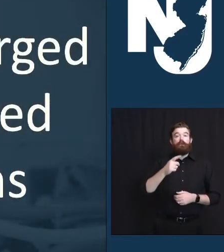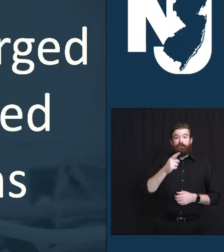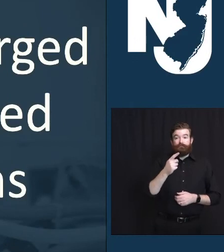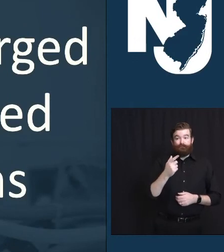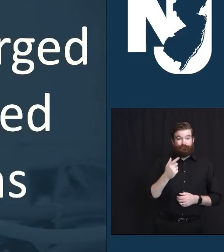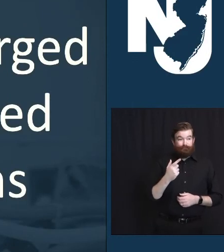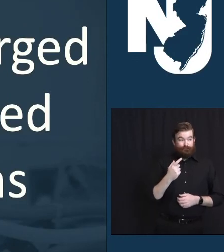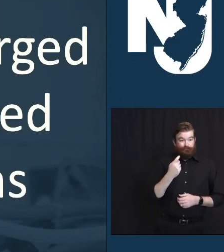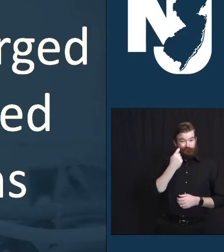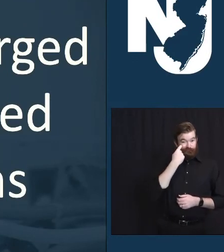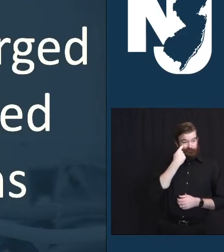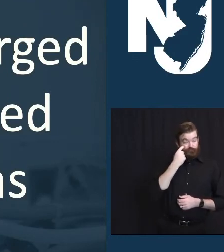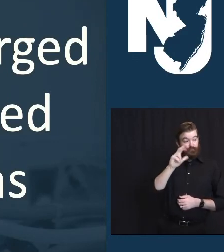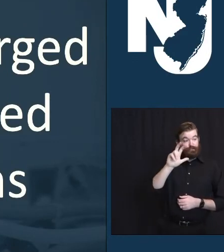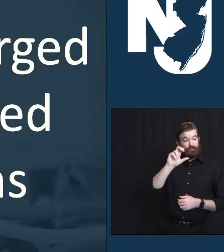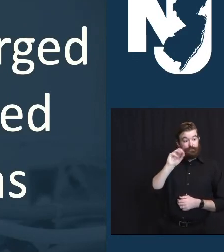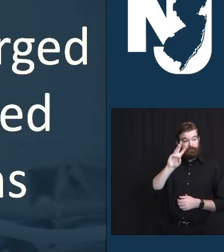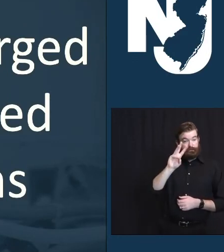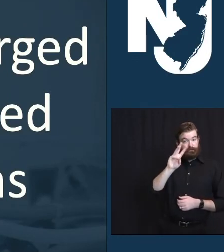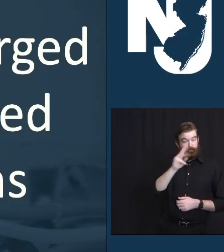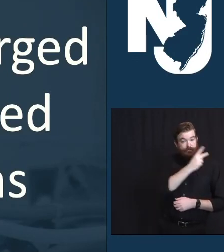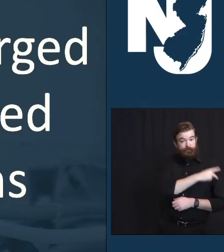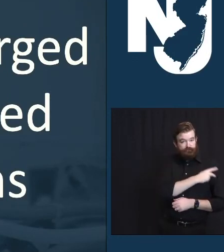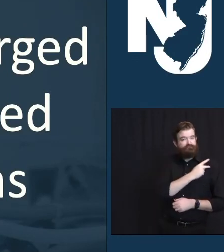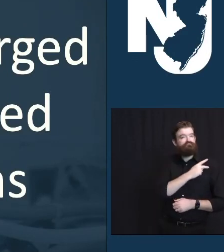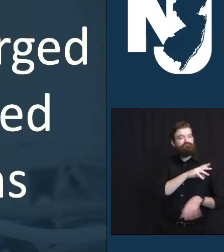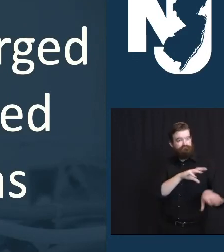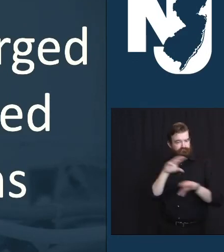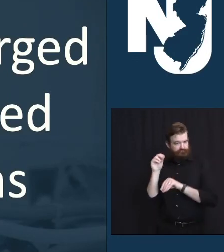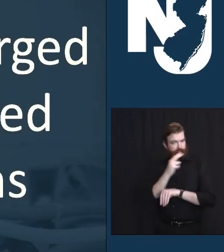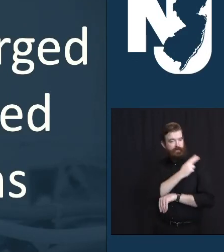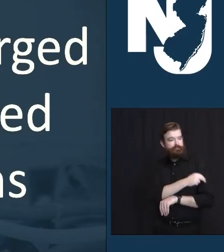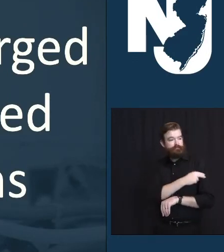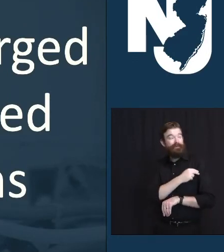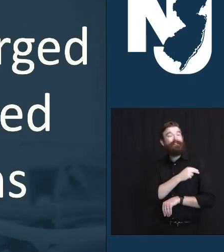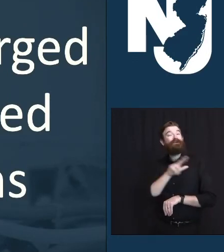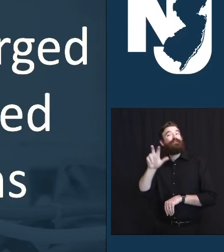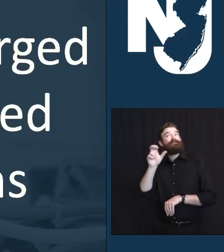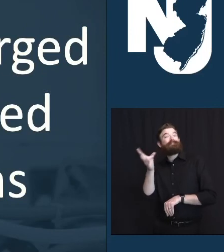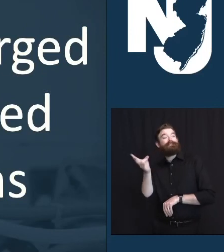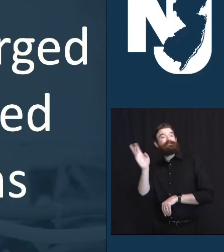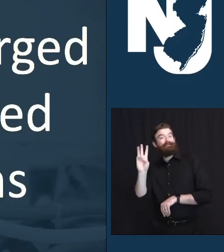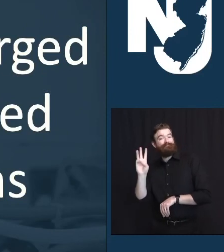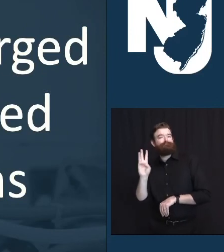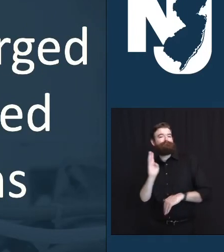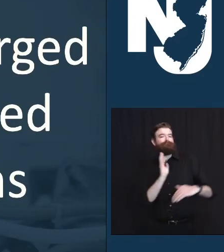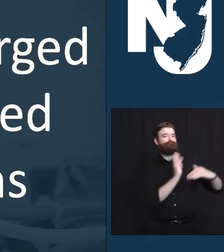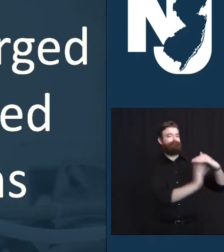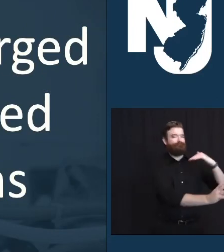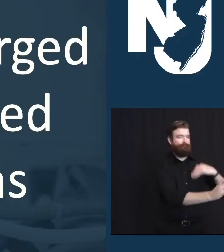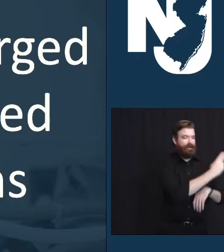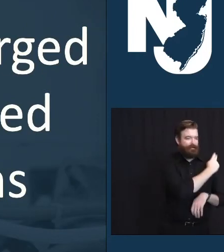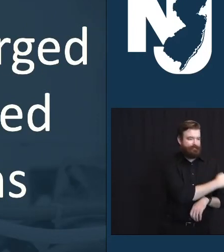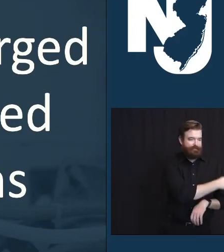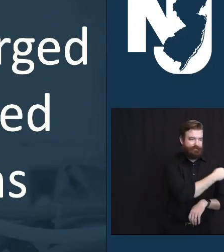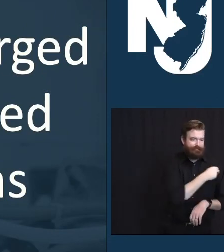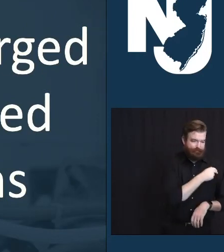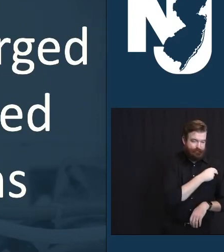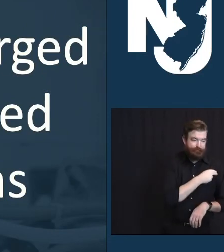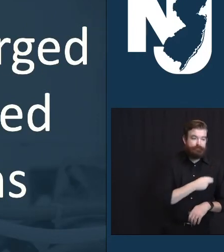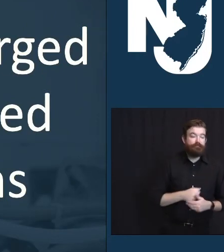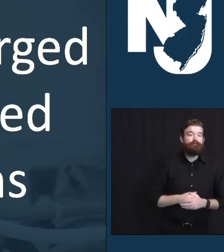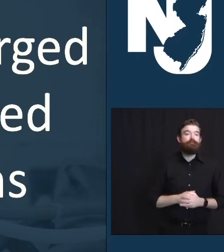patients were discharged statewide. That's good, while another 376 COVID positive patients were admitted, and that is sobering. And